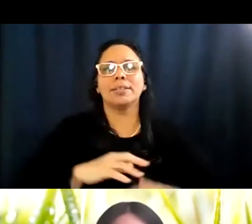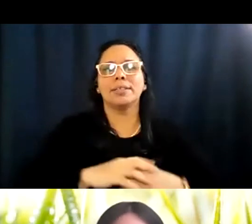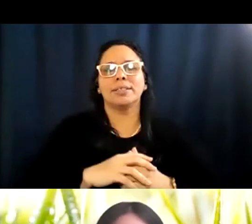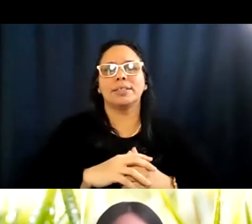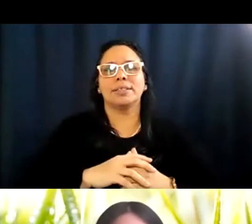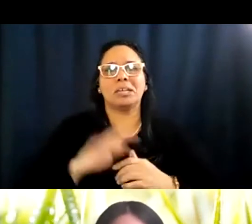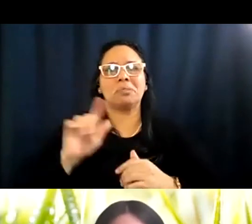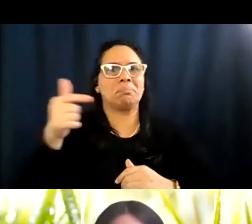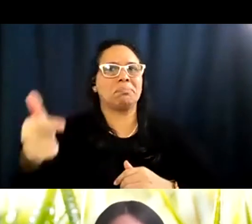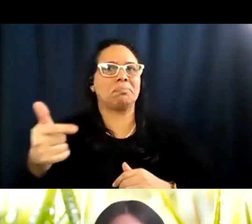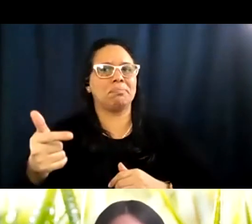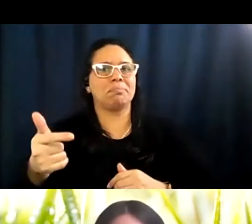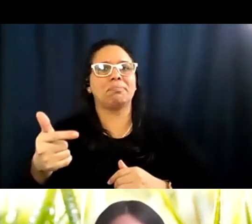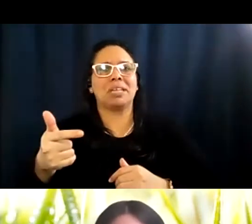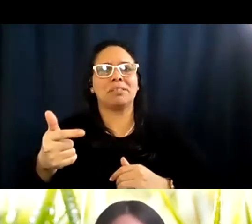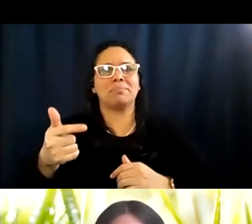some context for our program.